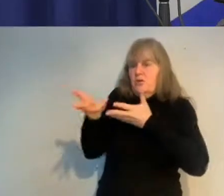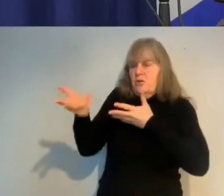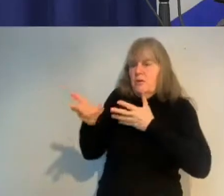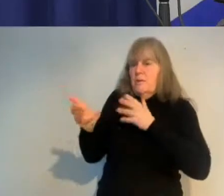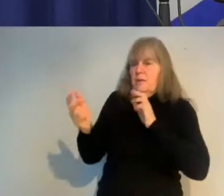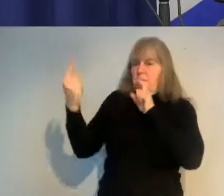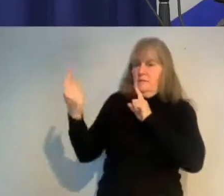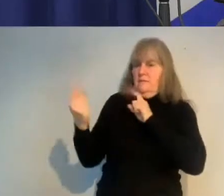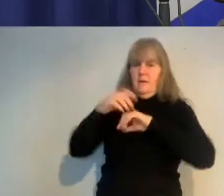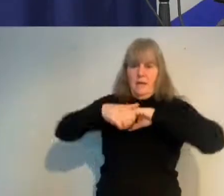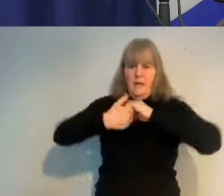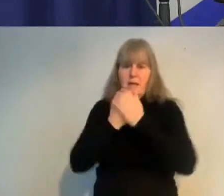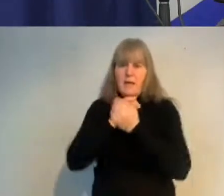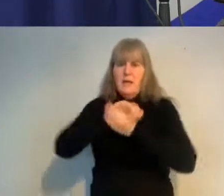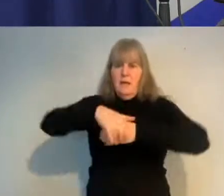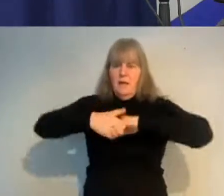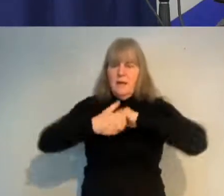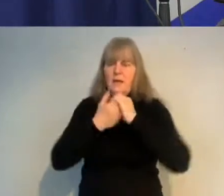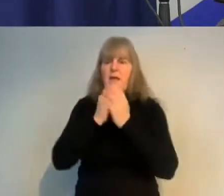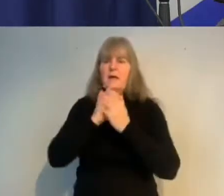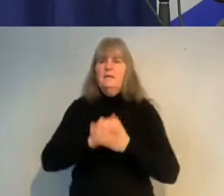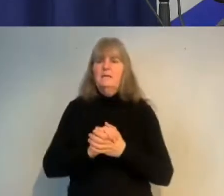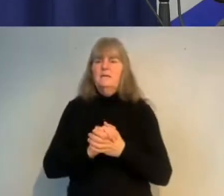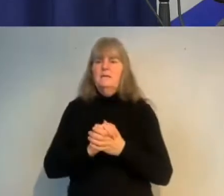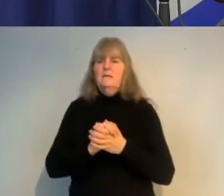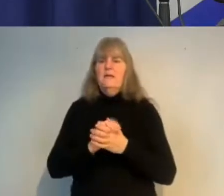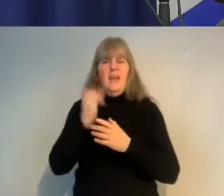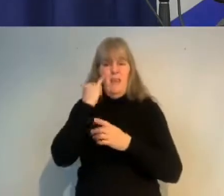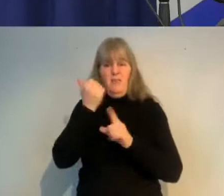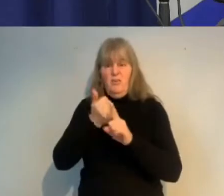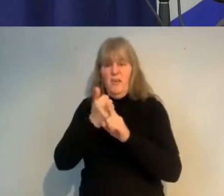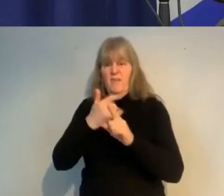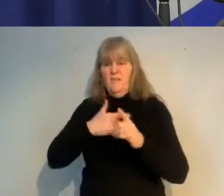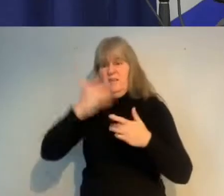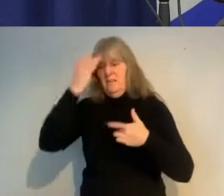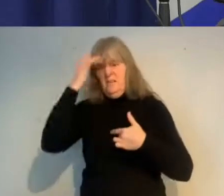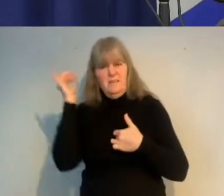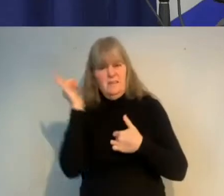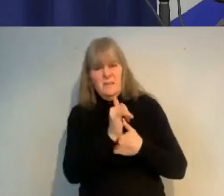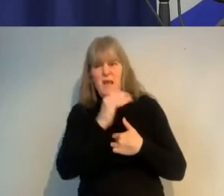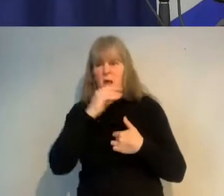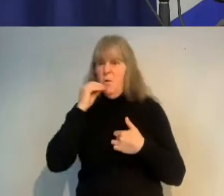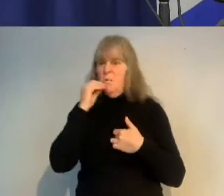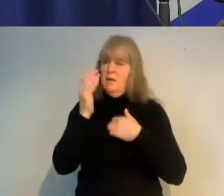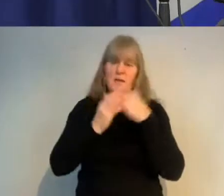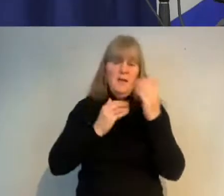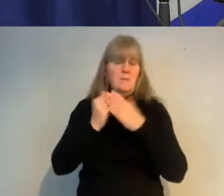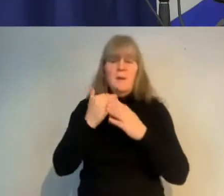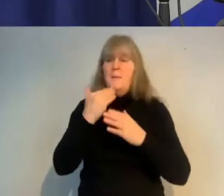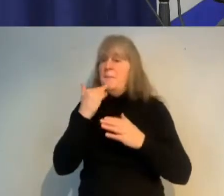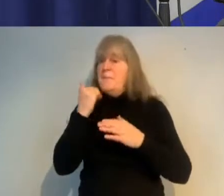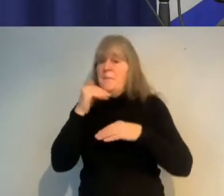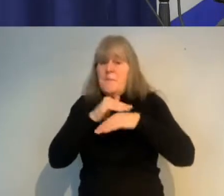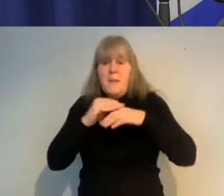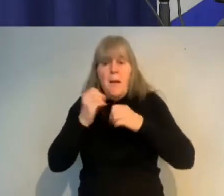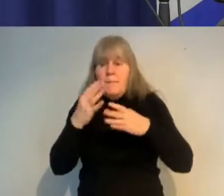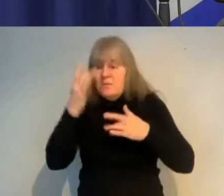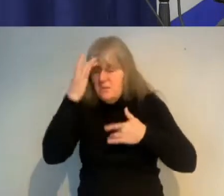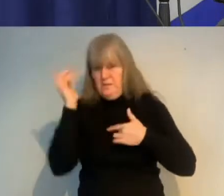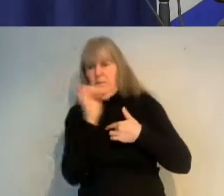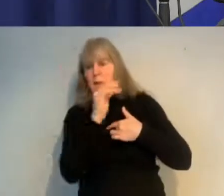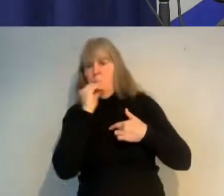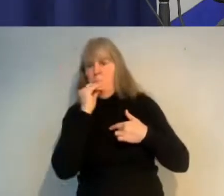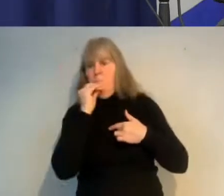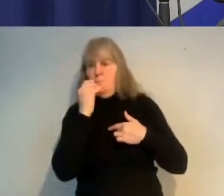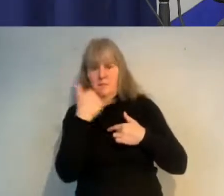hands. Stay home if you feel sick, even with the mildest of symptoms. Avoid